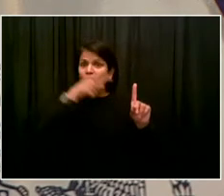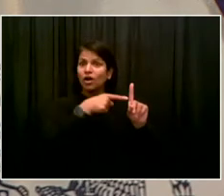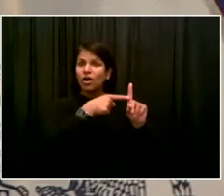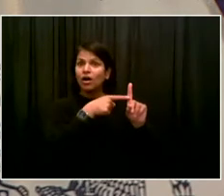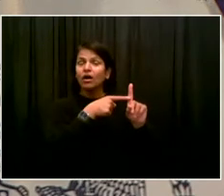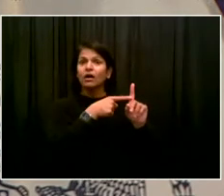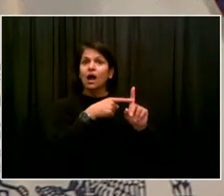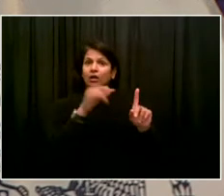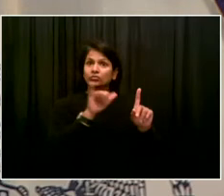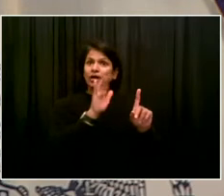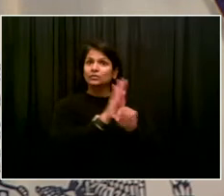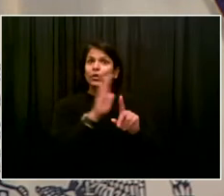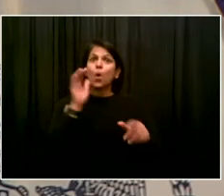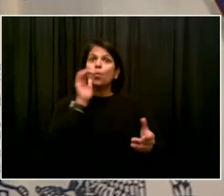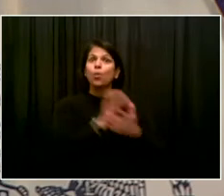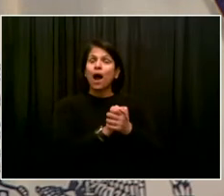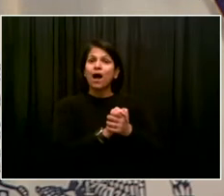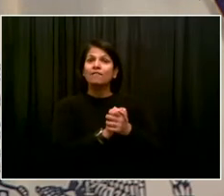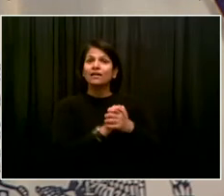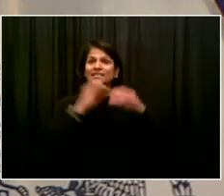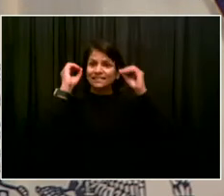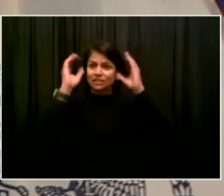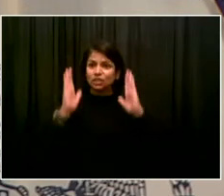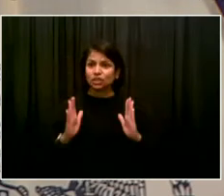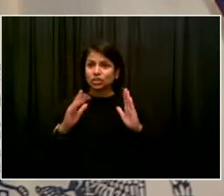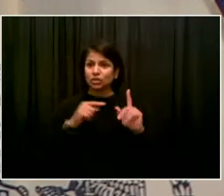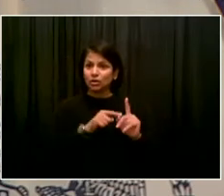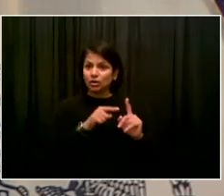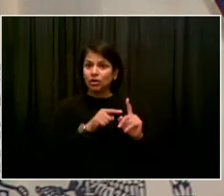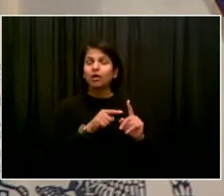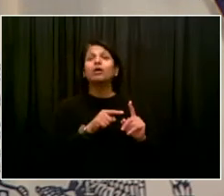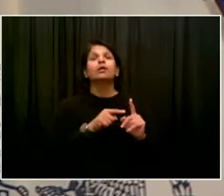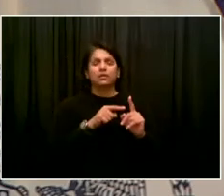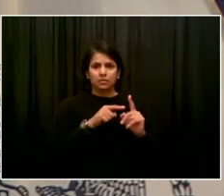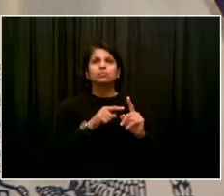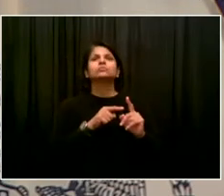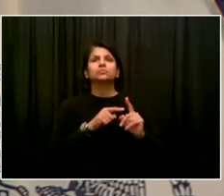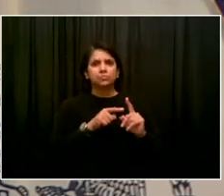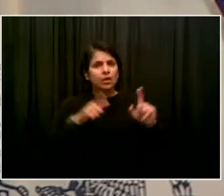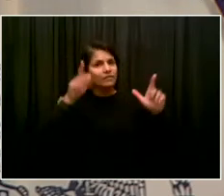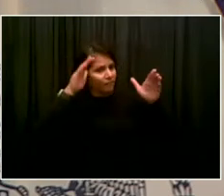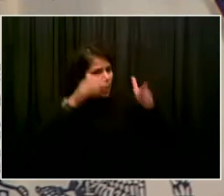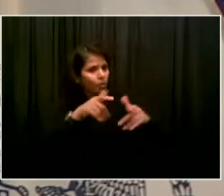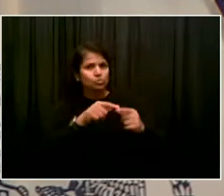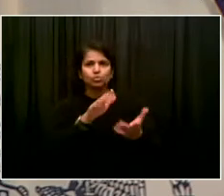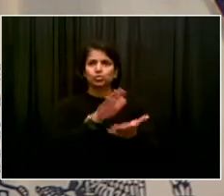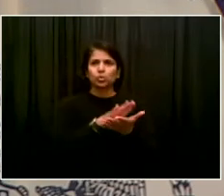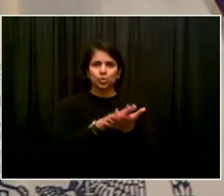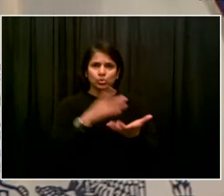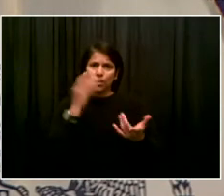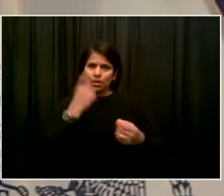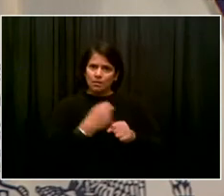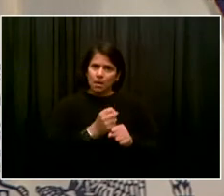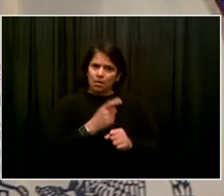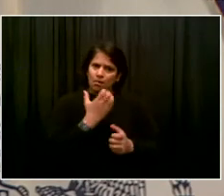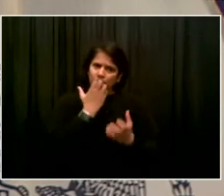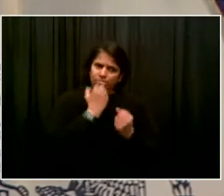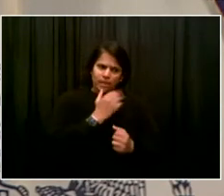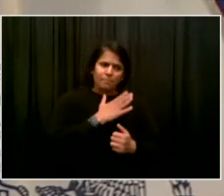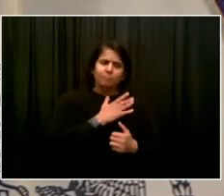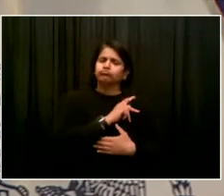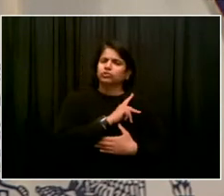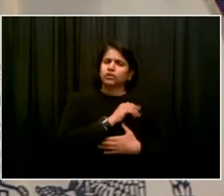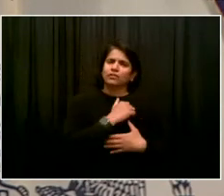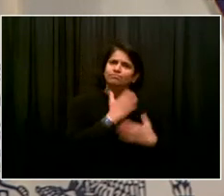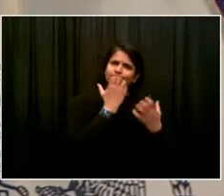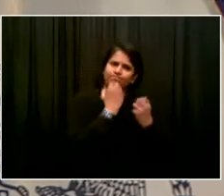he, when he thinks about schools, he thinks about it very, very personally, very humanly. And he's led by the data and the science, but he always thinks